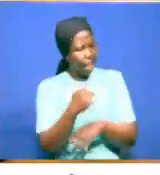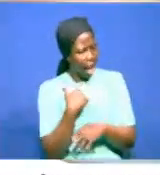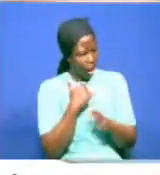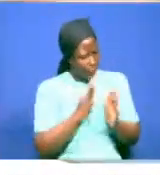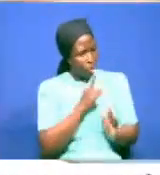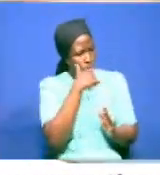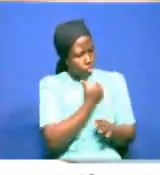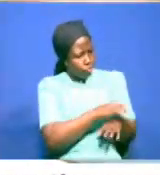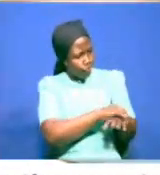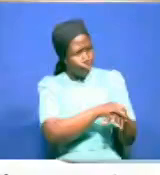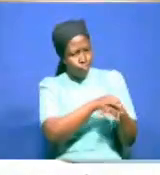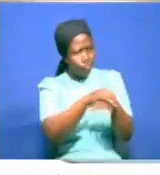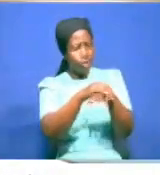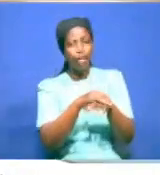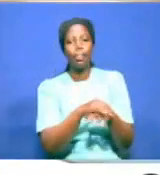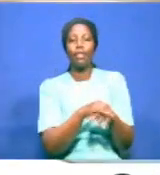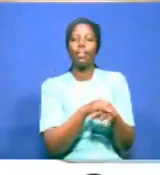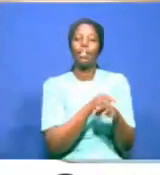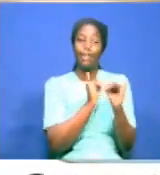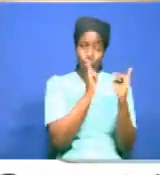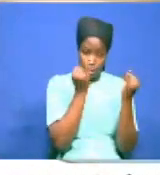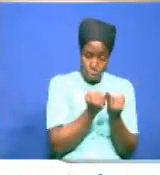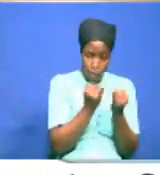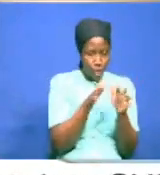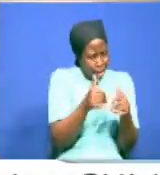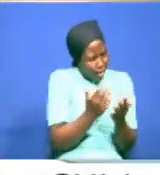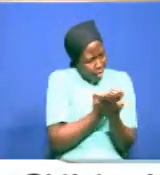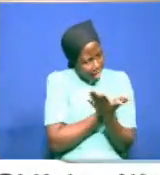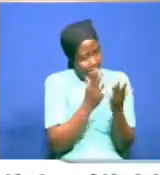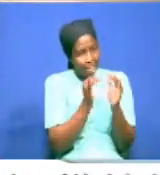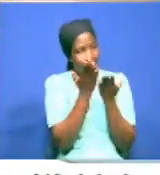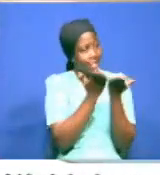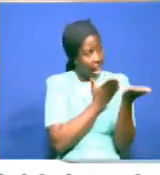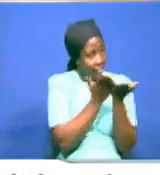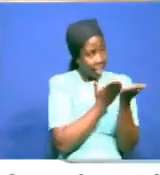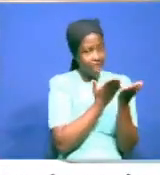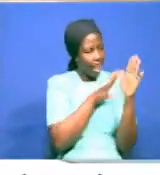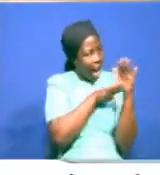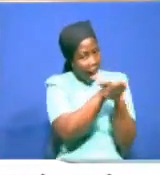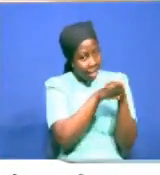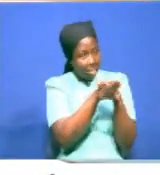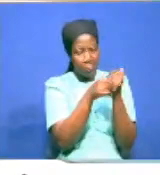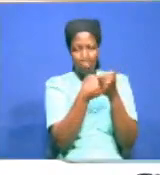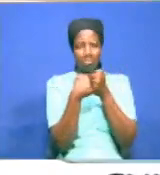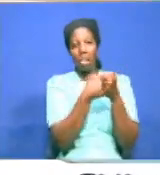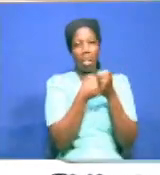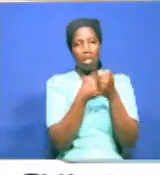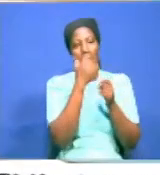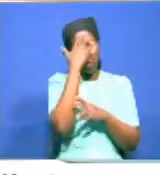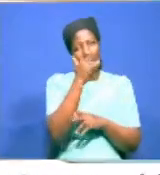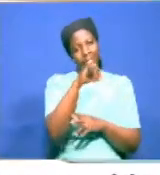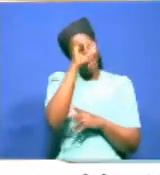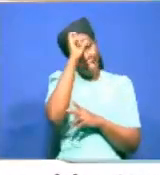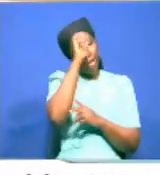And institution, any services right now actually is a bit of a challenge because of also the directives by the government, the